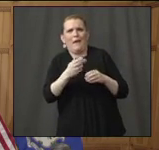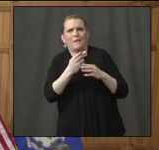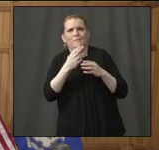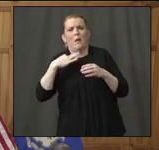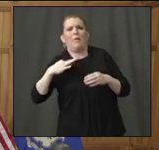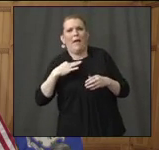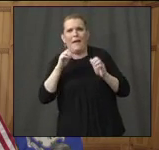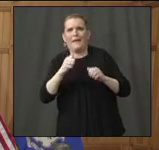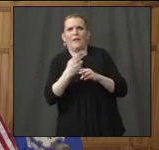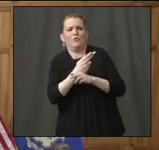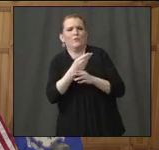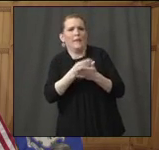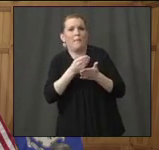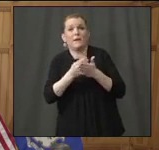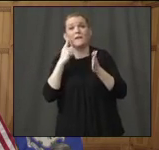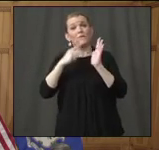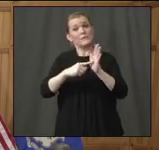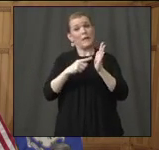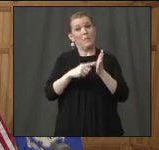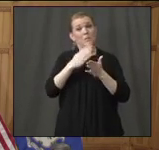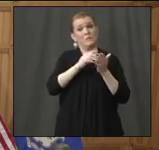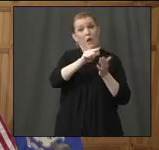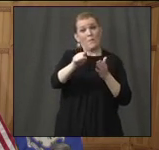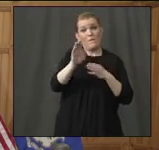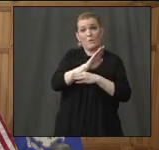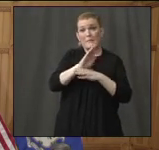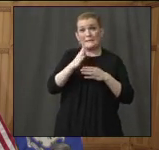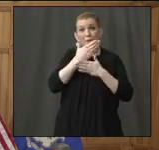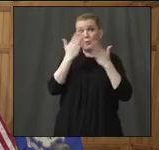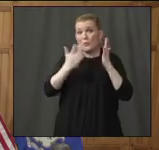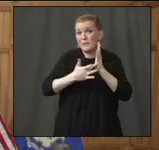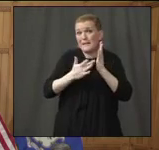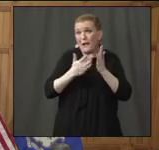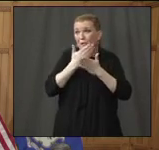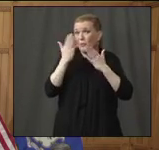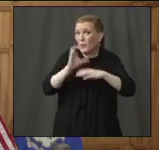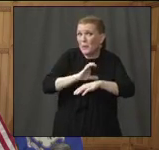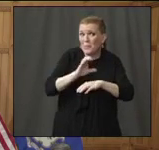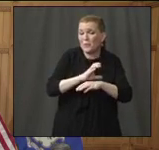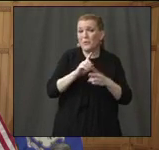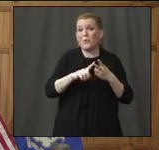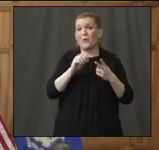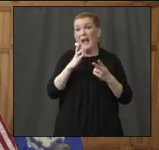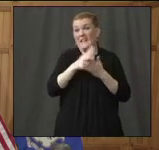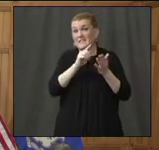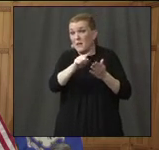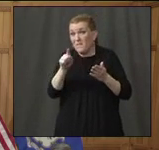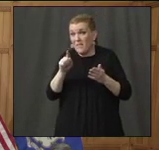Spanish. And is there any organization that are helping them to do this?